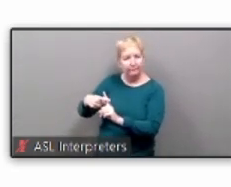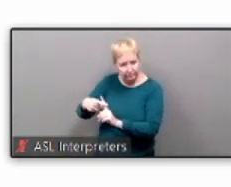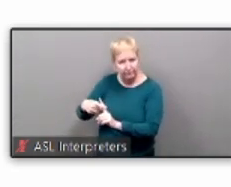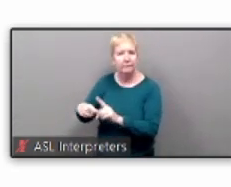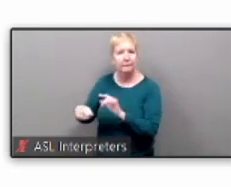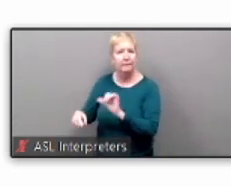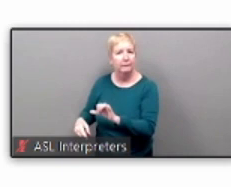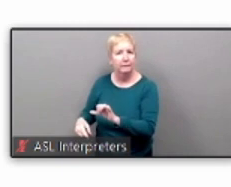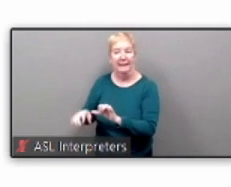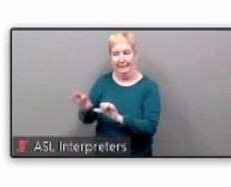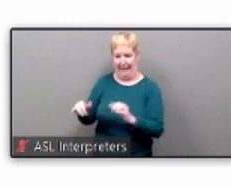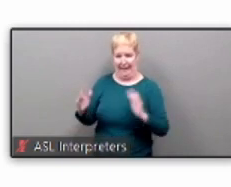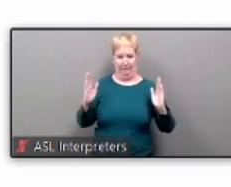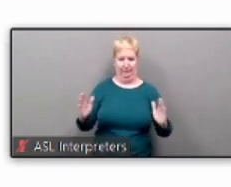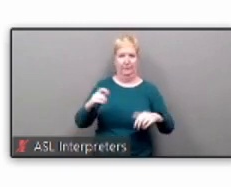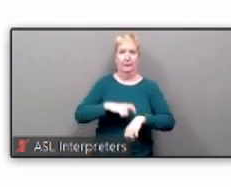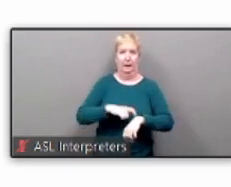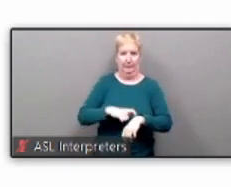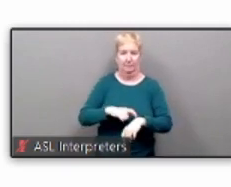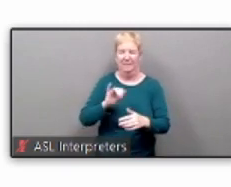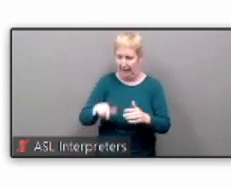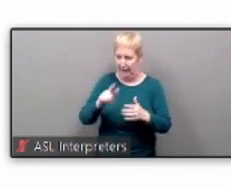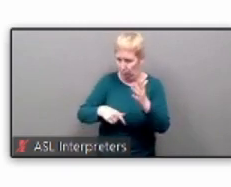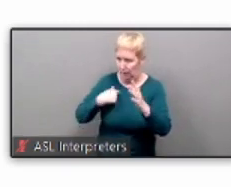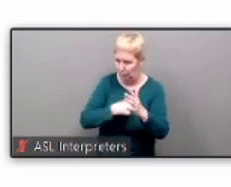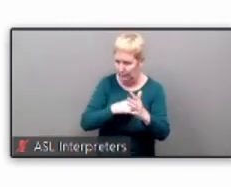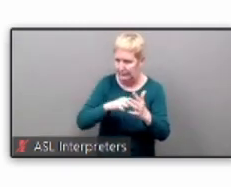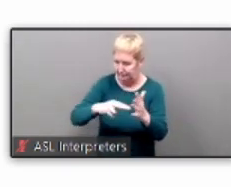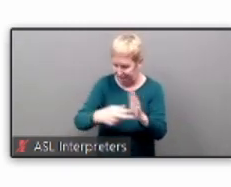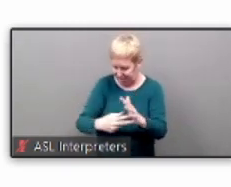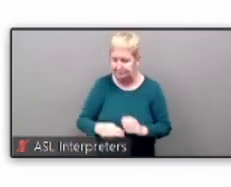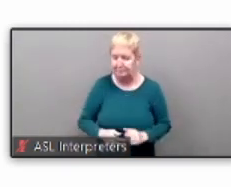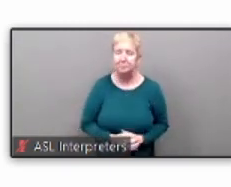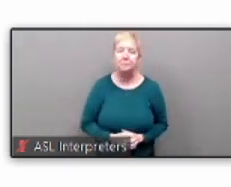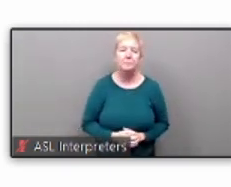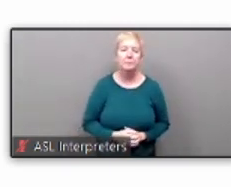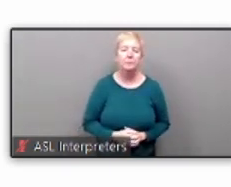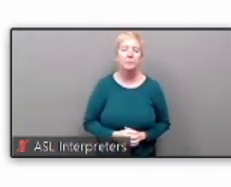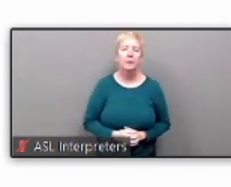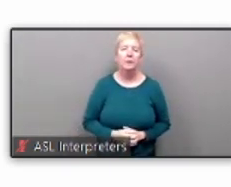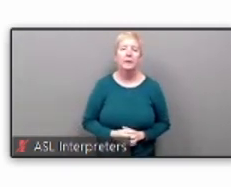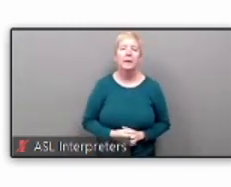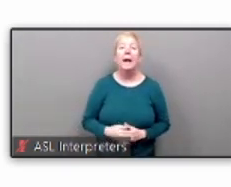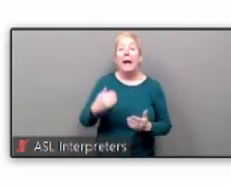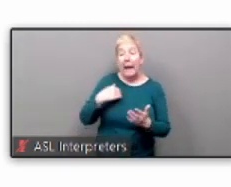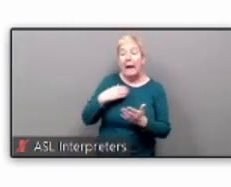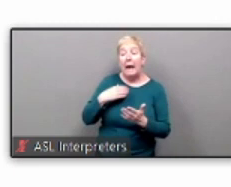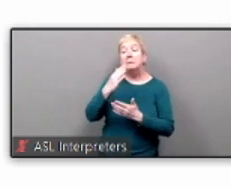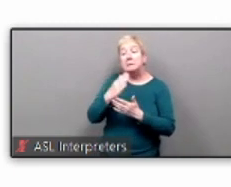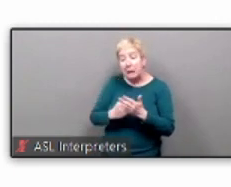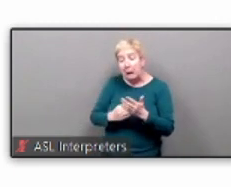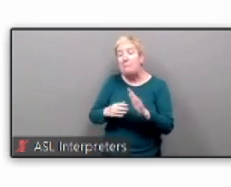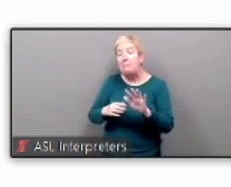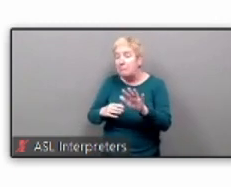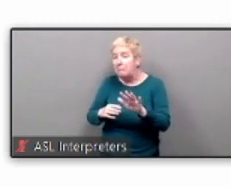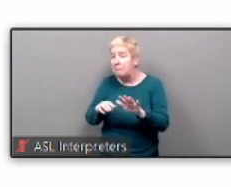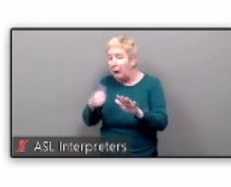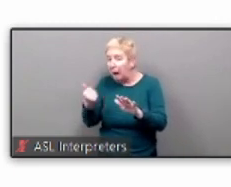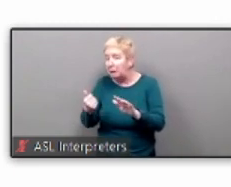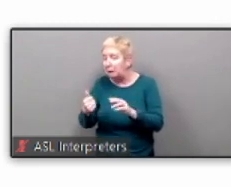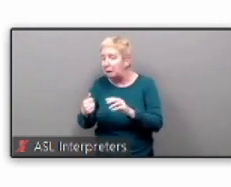after completing an FDA authorized vaccine series. There are some additional caveats to this